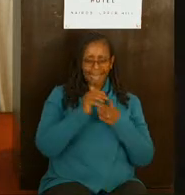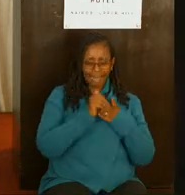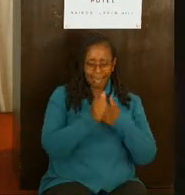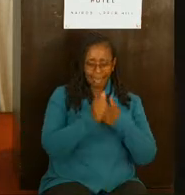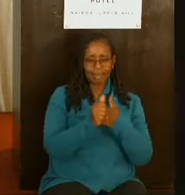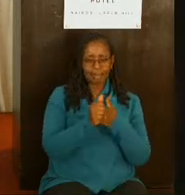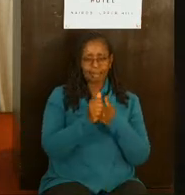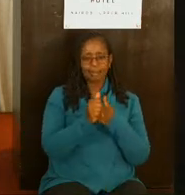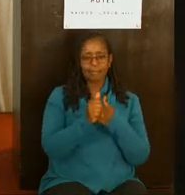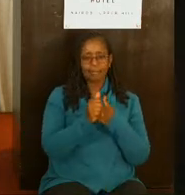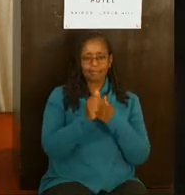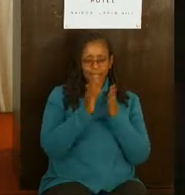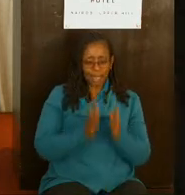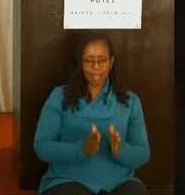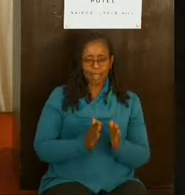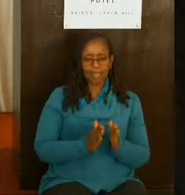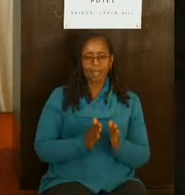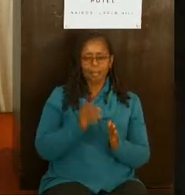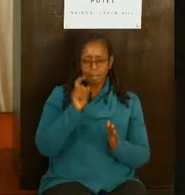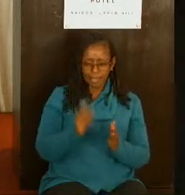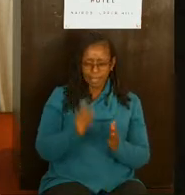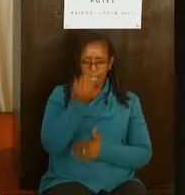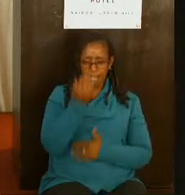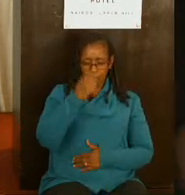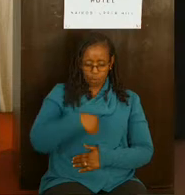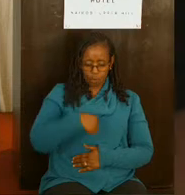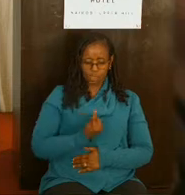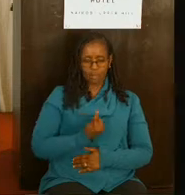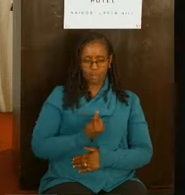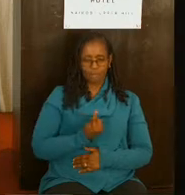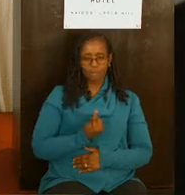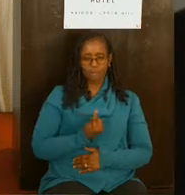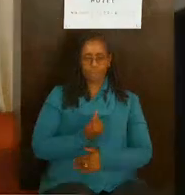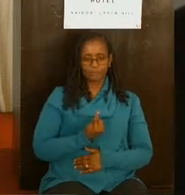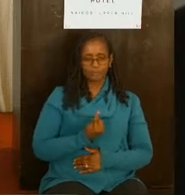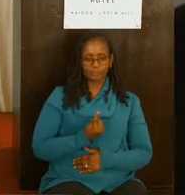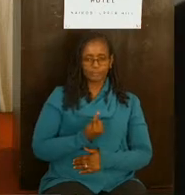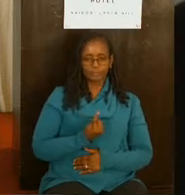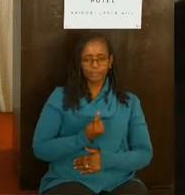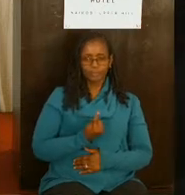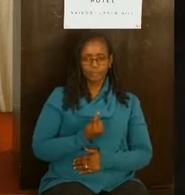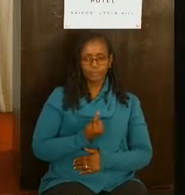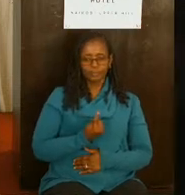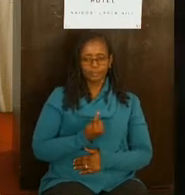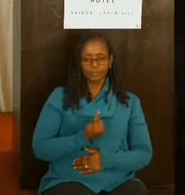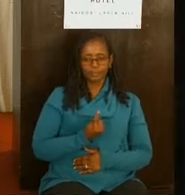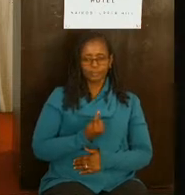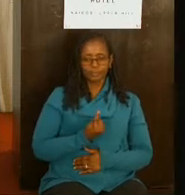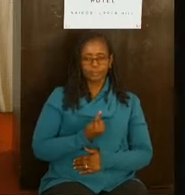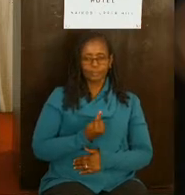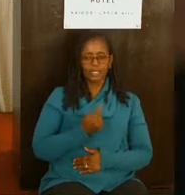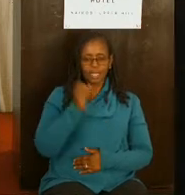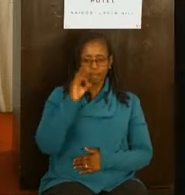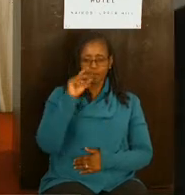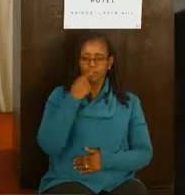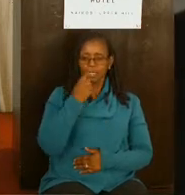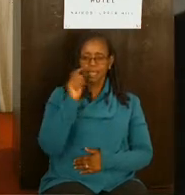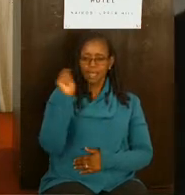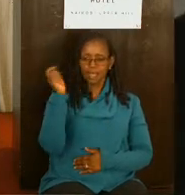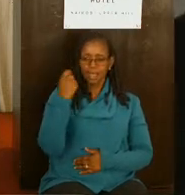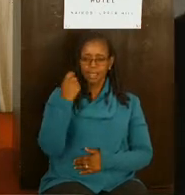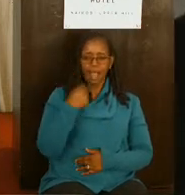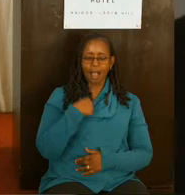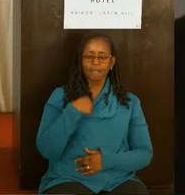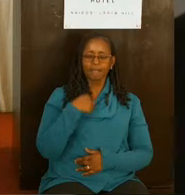with is to ask ourselves uh which is a question that we always do ask ourselves because what we say Kenya is how many percent